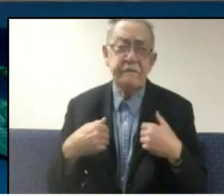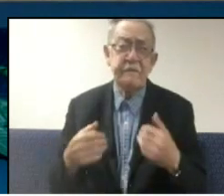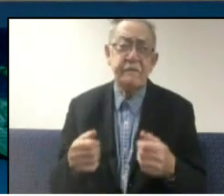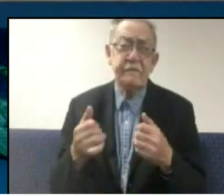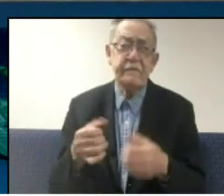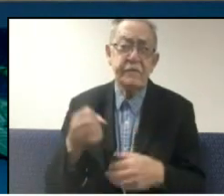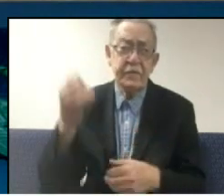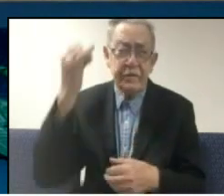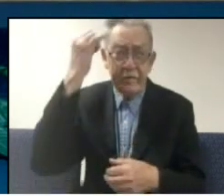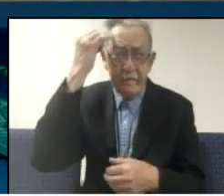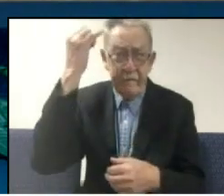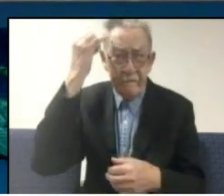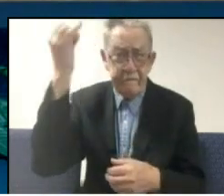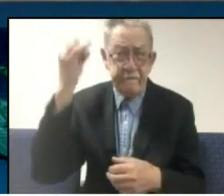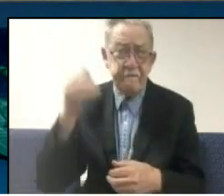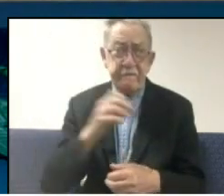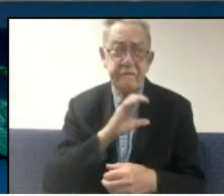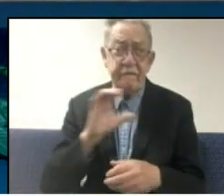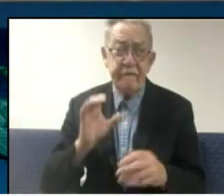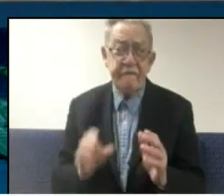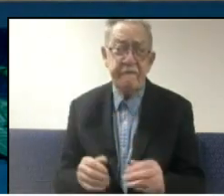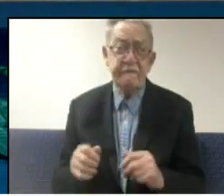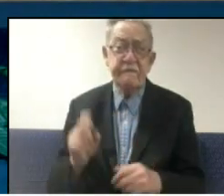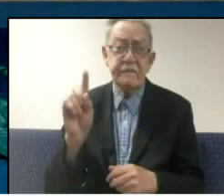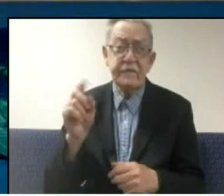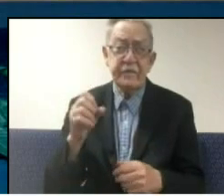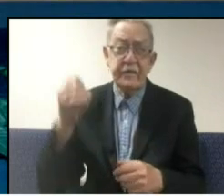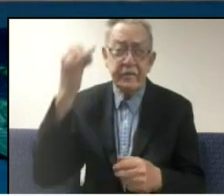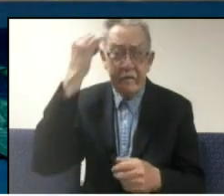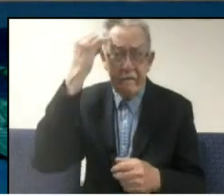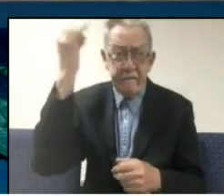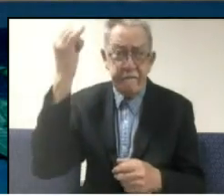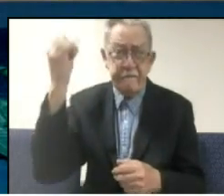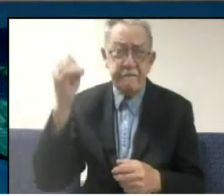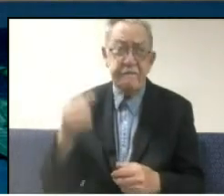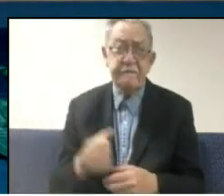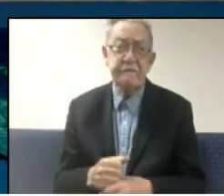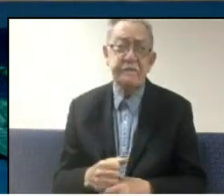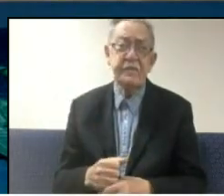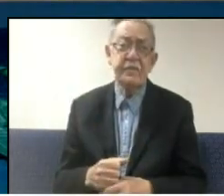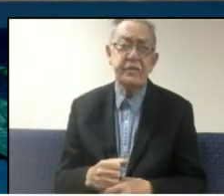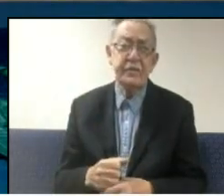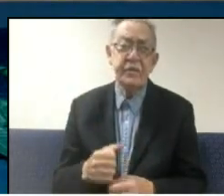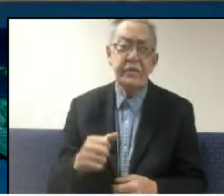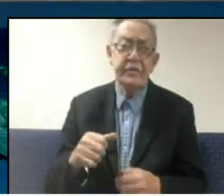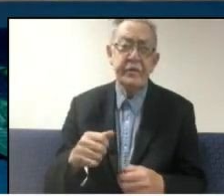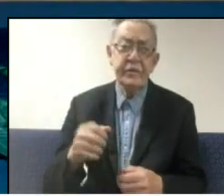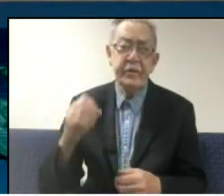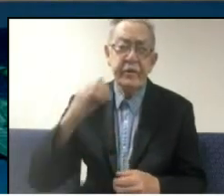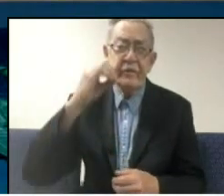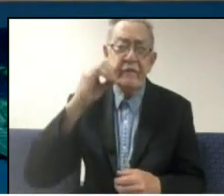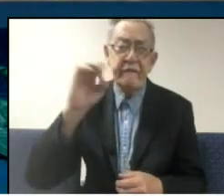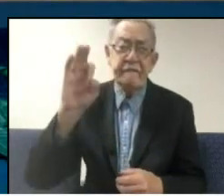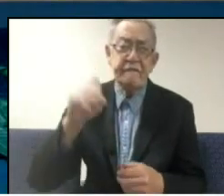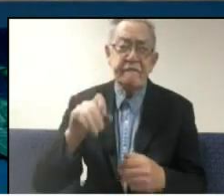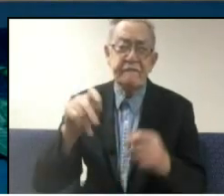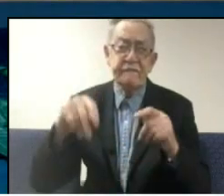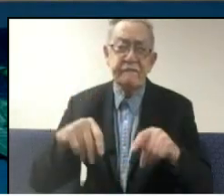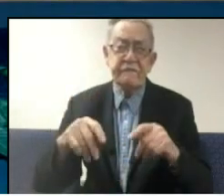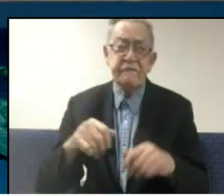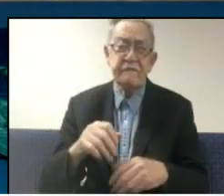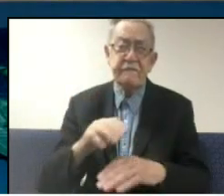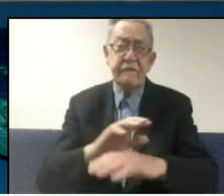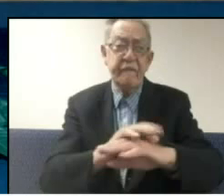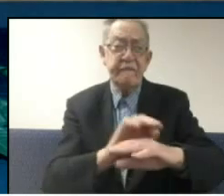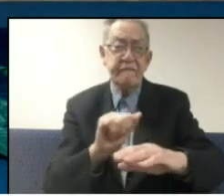that Christianity is just one idea above many. But what Paul wants to show is that the